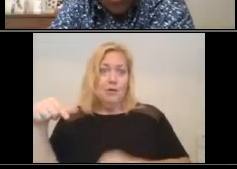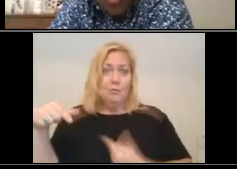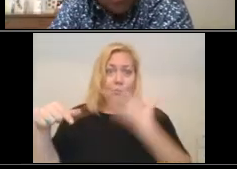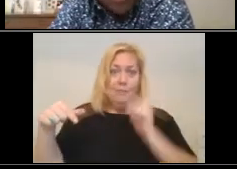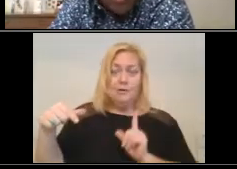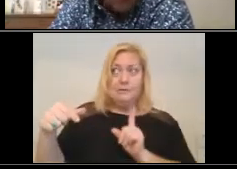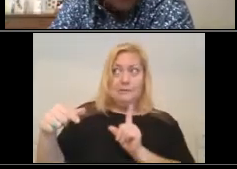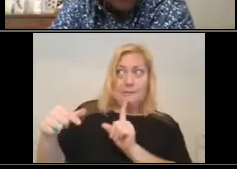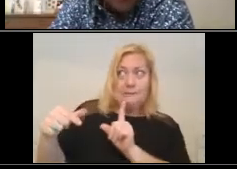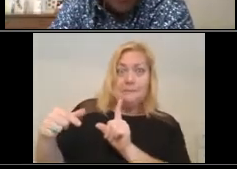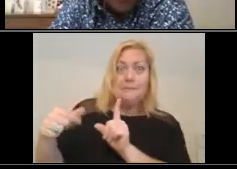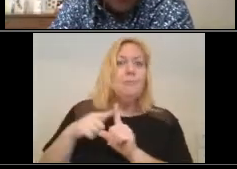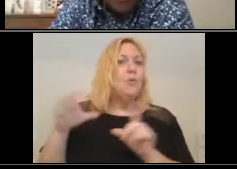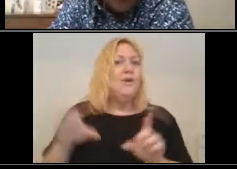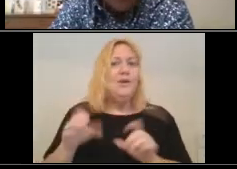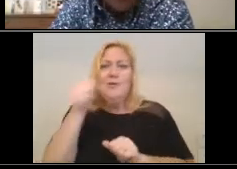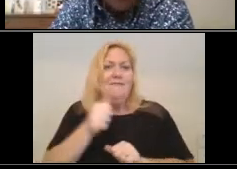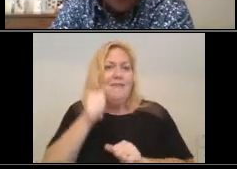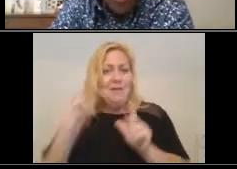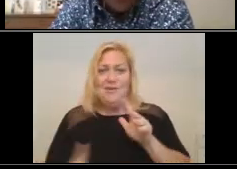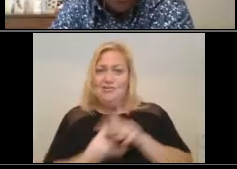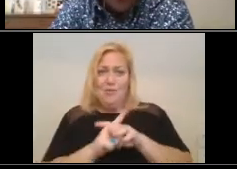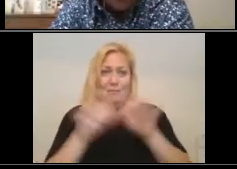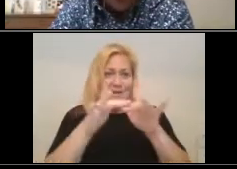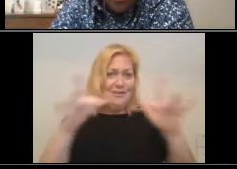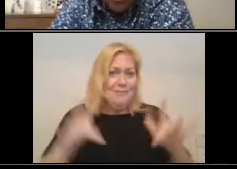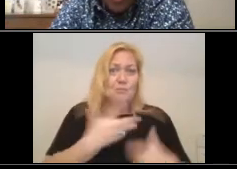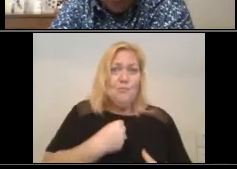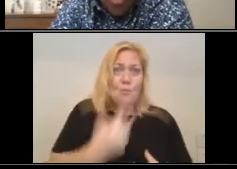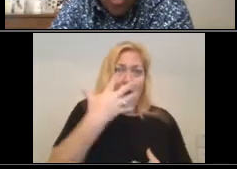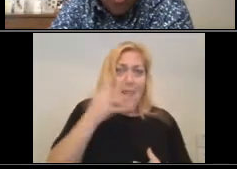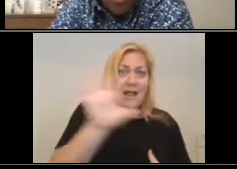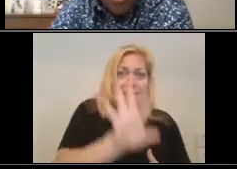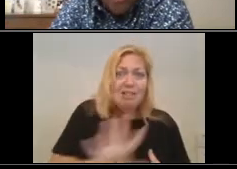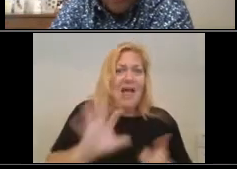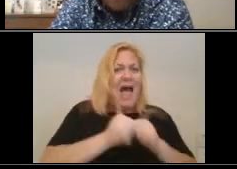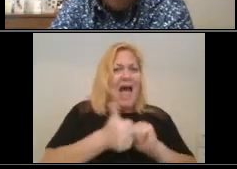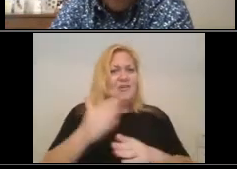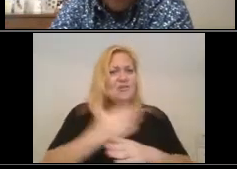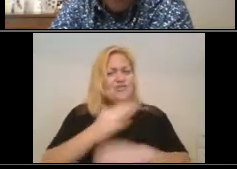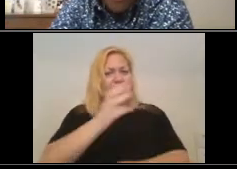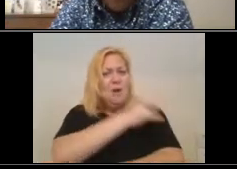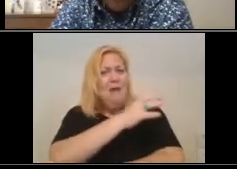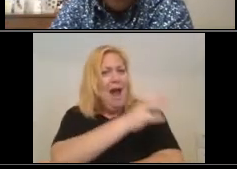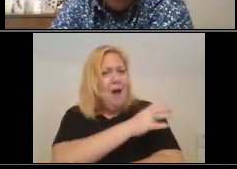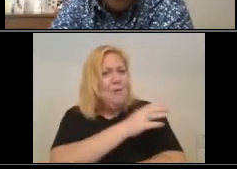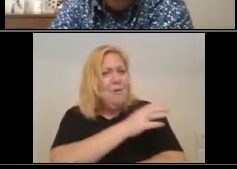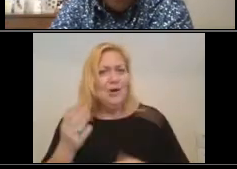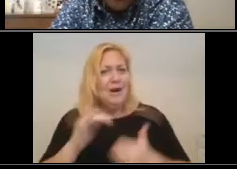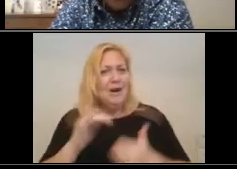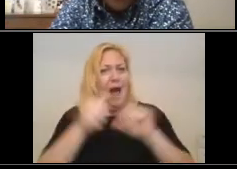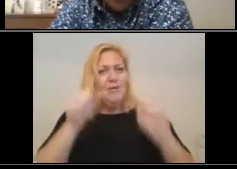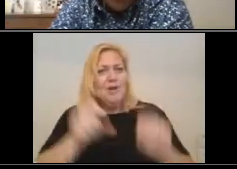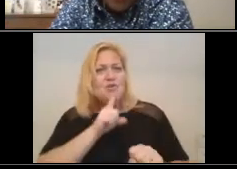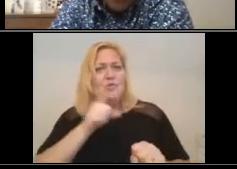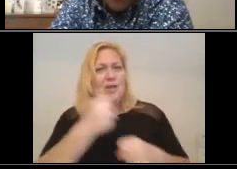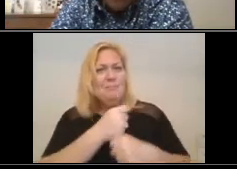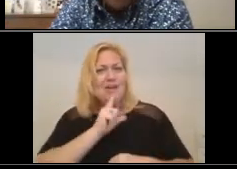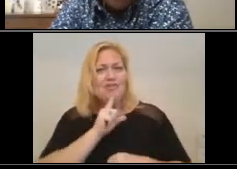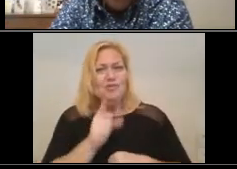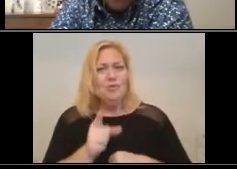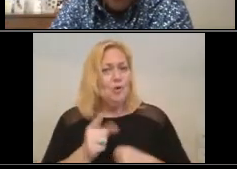but we do it every day when we show up in these spaces. And so how can you share power and how can you really make